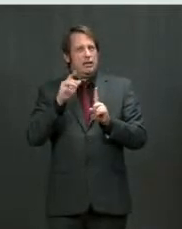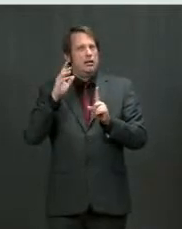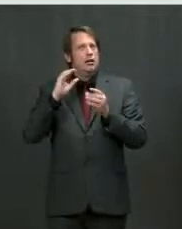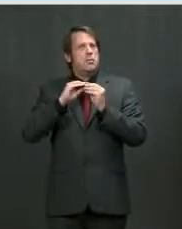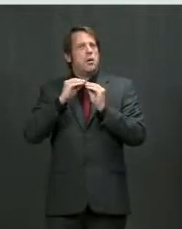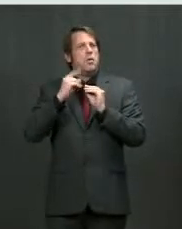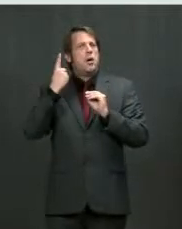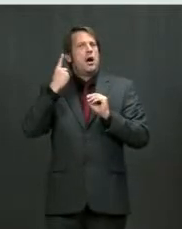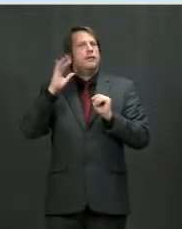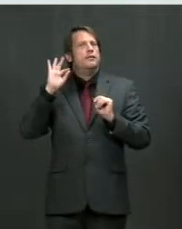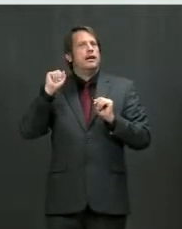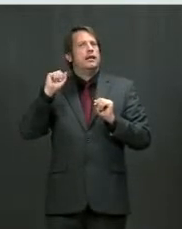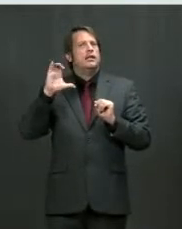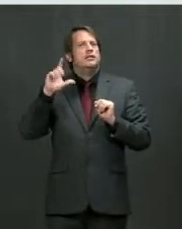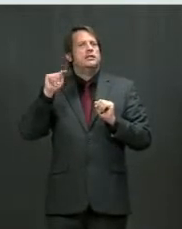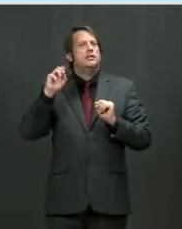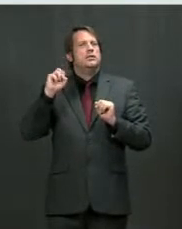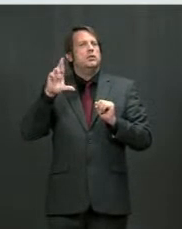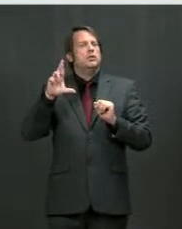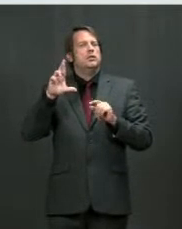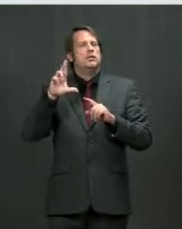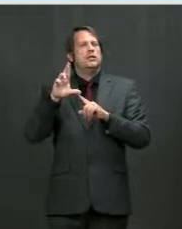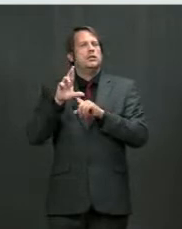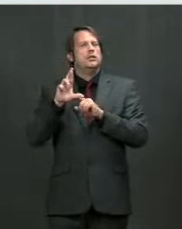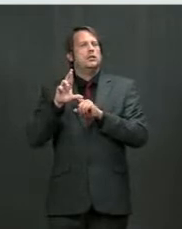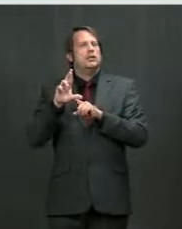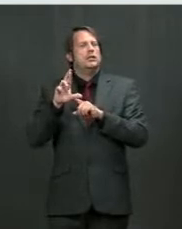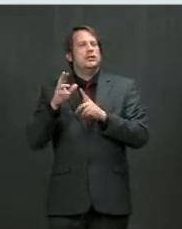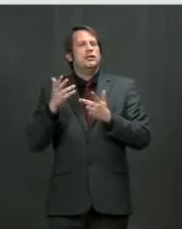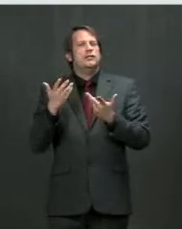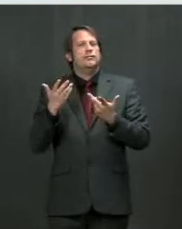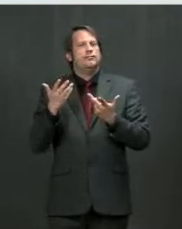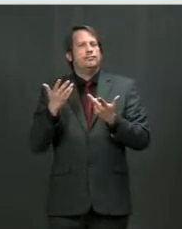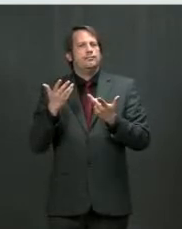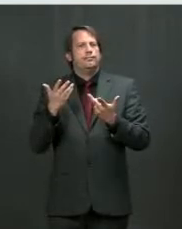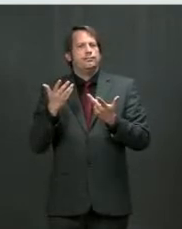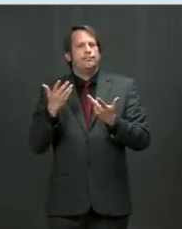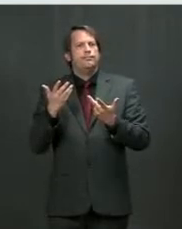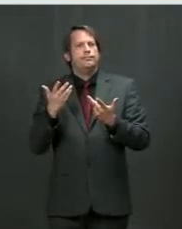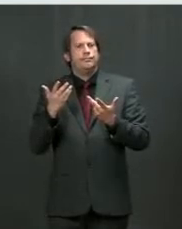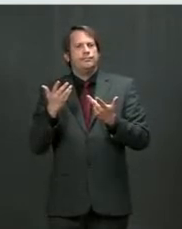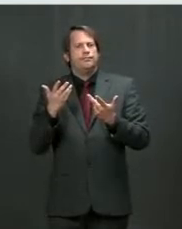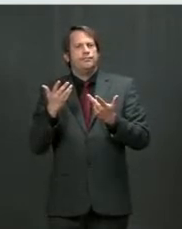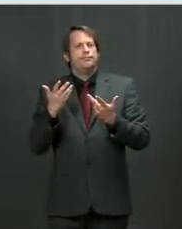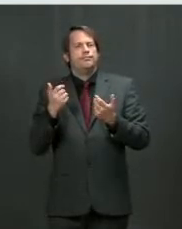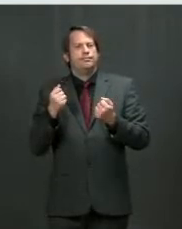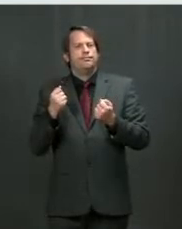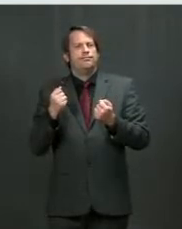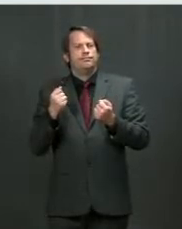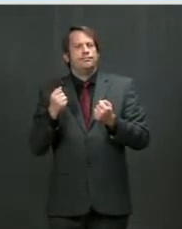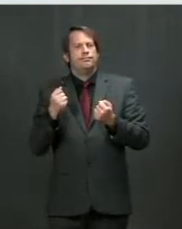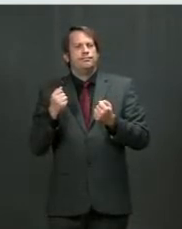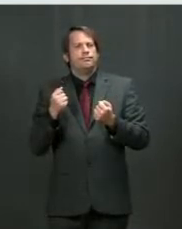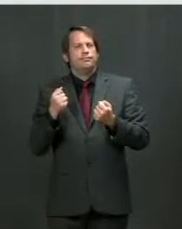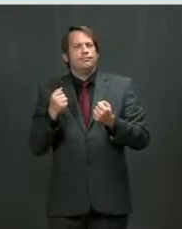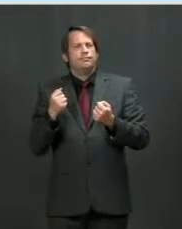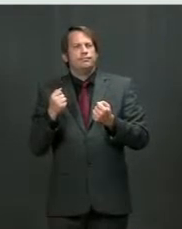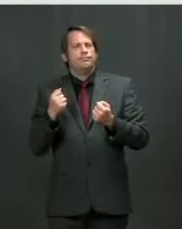if given what's going on in Michigan and the fact that there's at this point, frankly, excess supply, it seems like in other